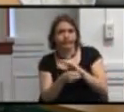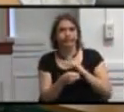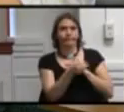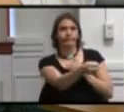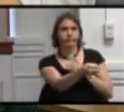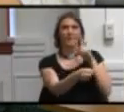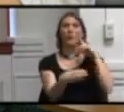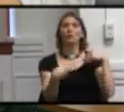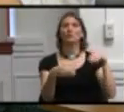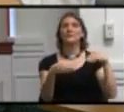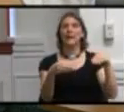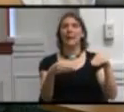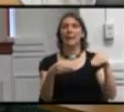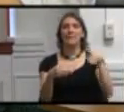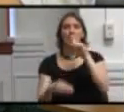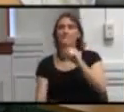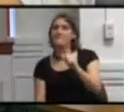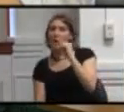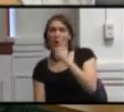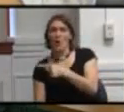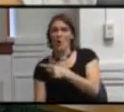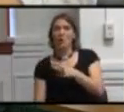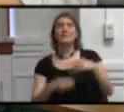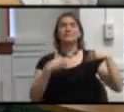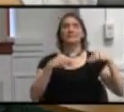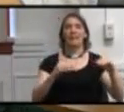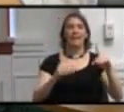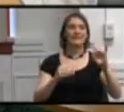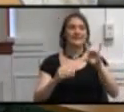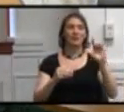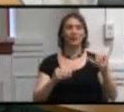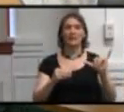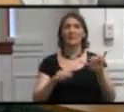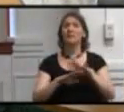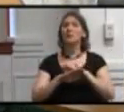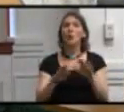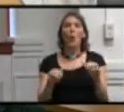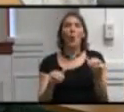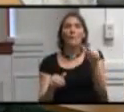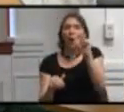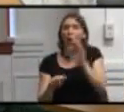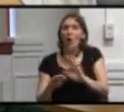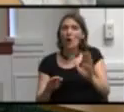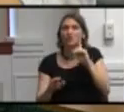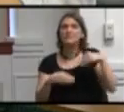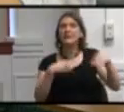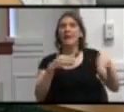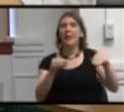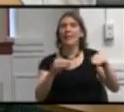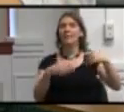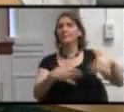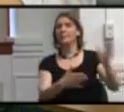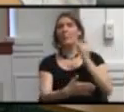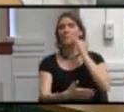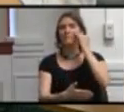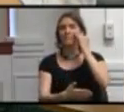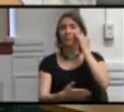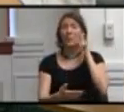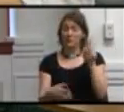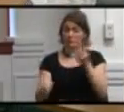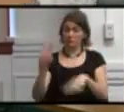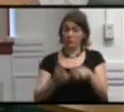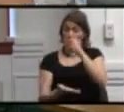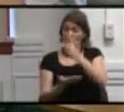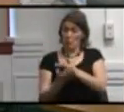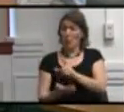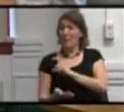of a retail sense from that location. As they mentioned here, there's no brew pub activity going on. The application has been reviewed and approved by the